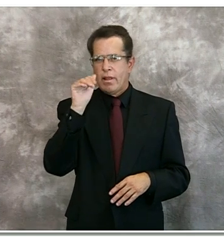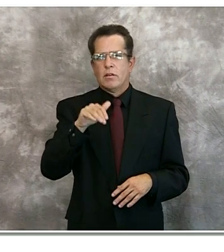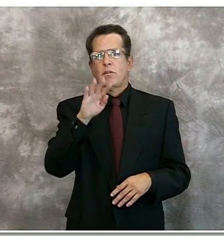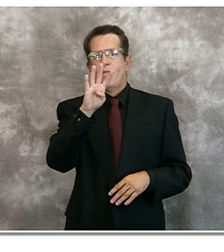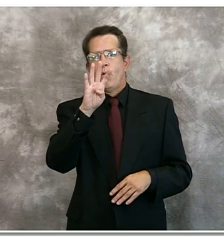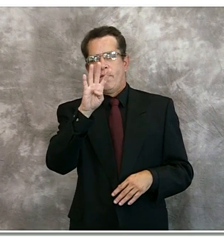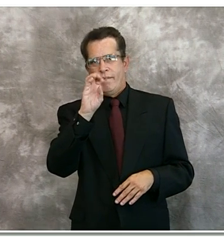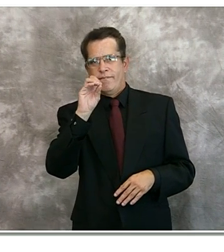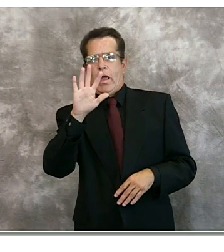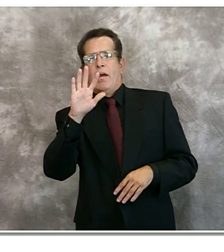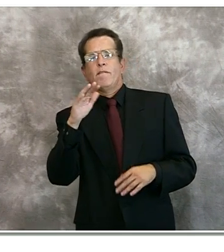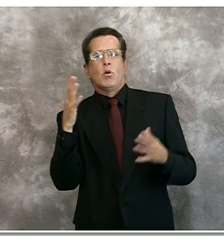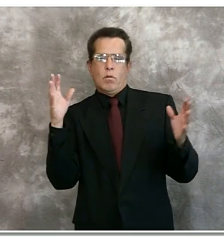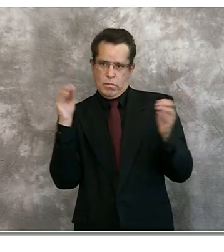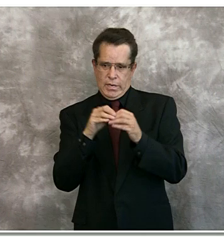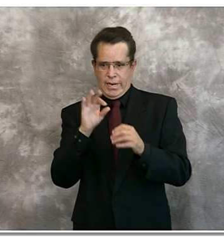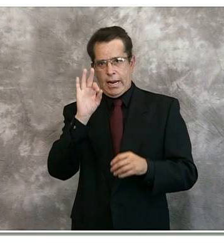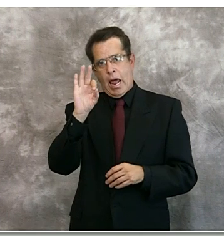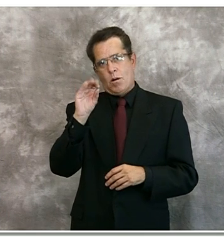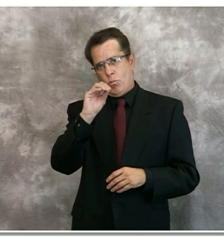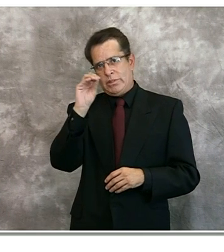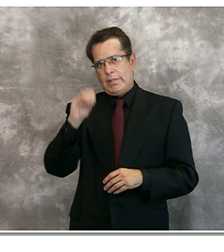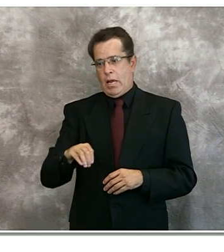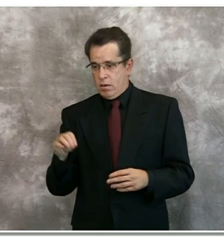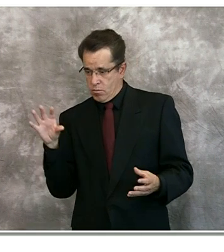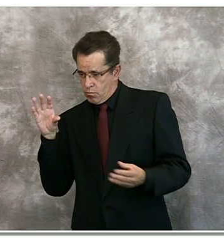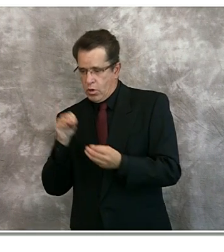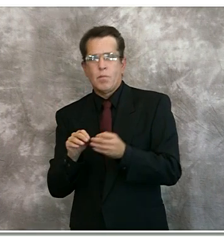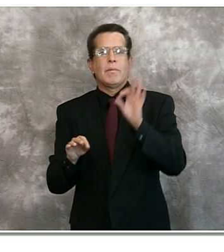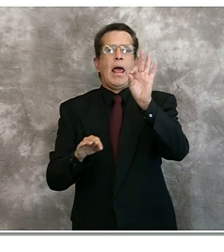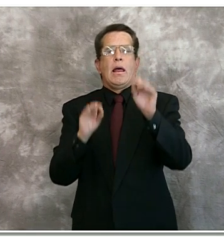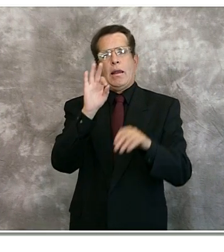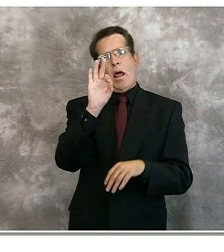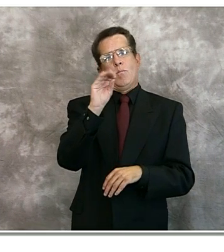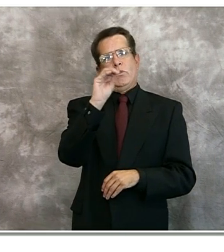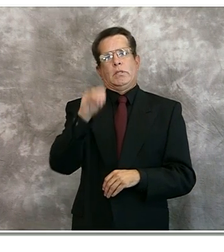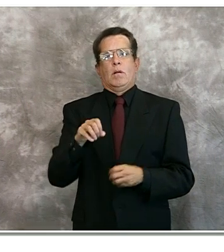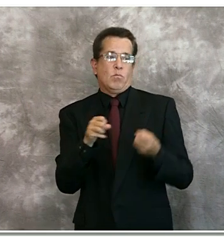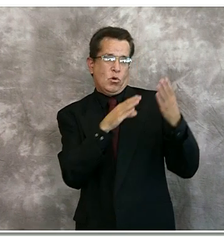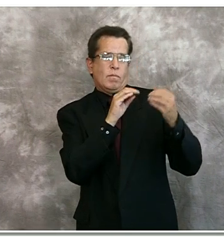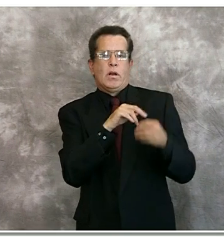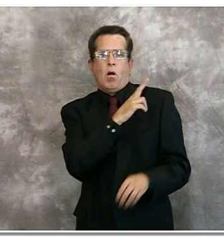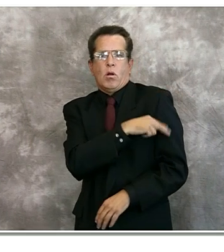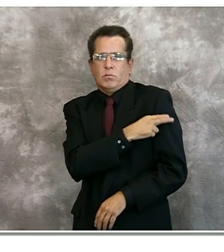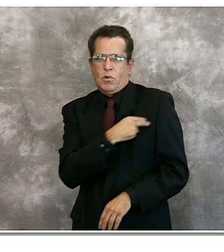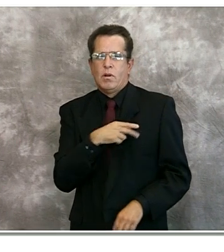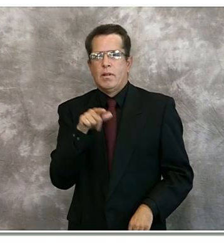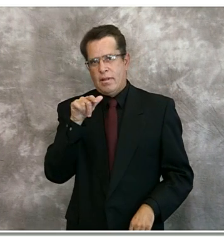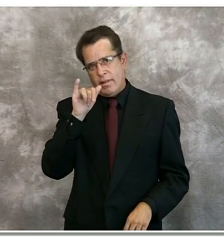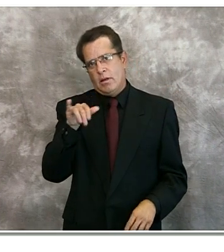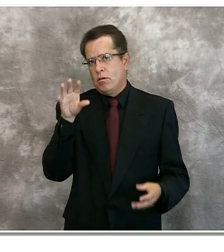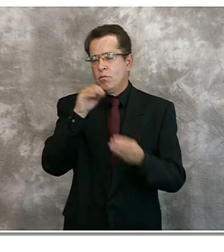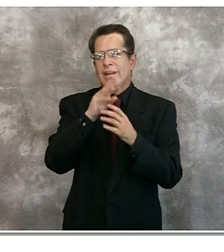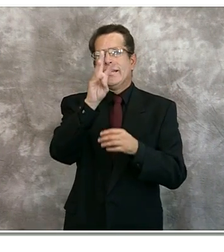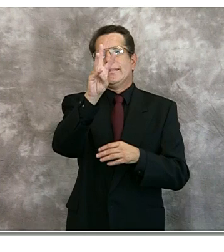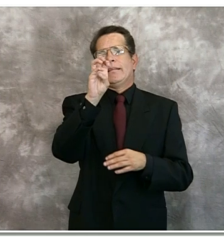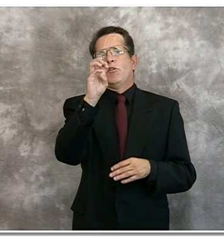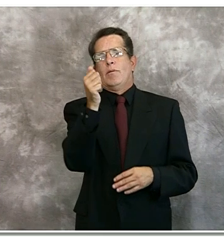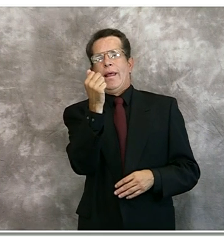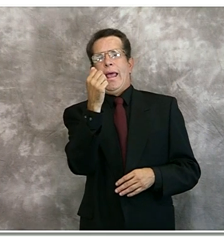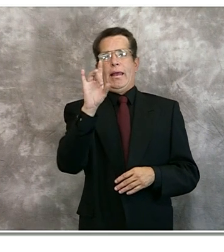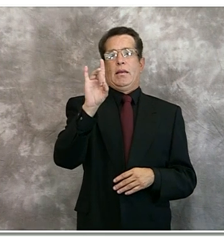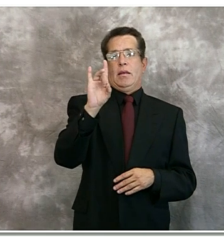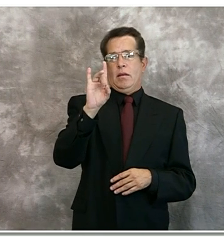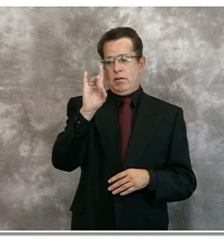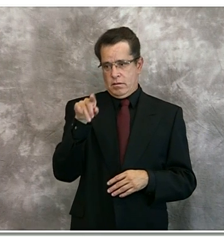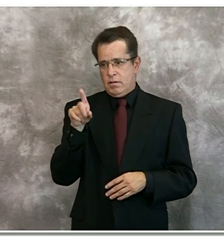2,405 or 9% of cases have been hospitalized, and this includes 618 cases that have